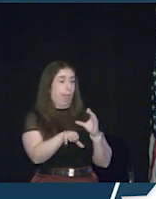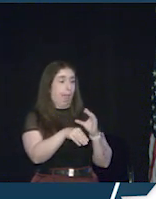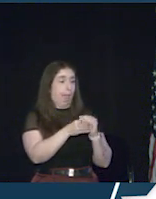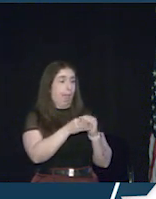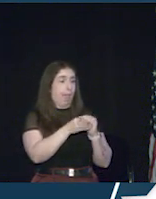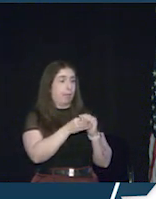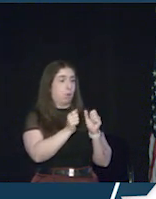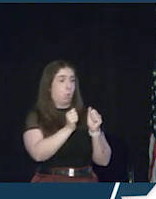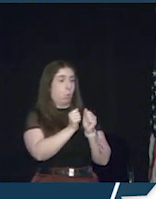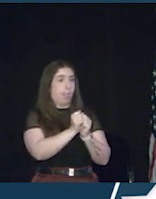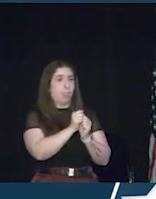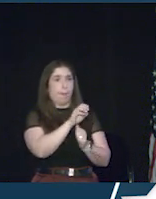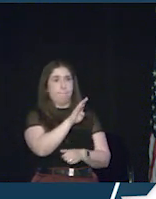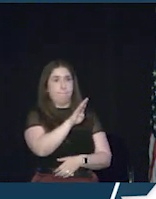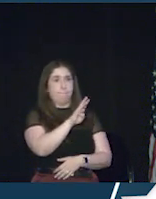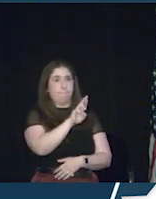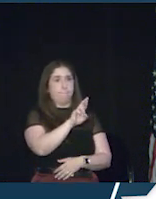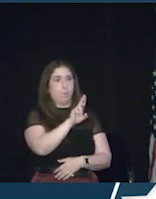Bruce Stern,